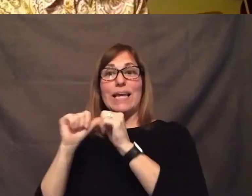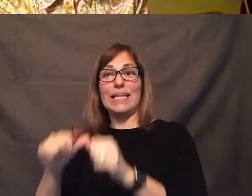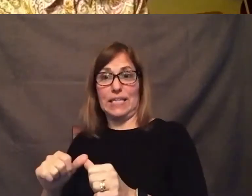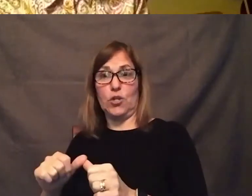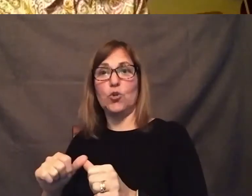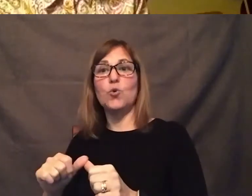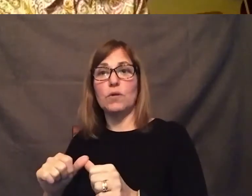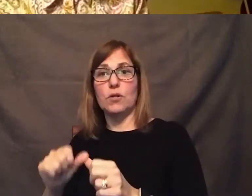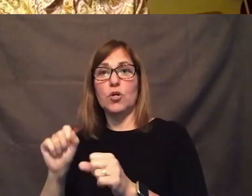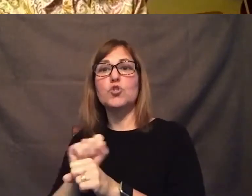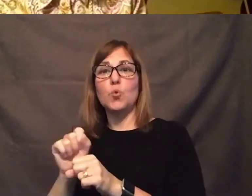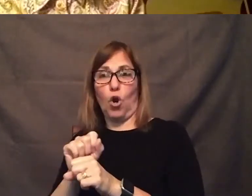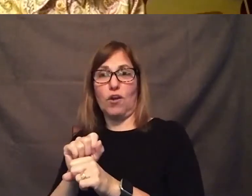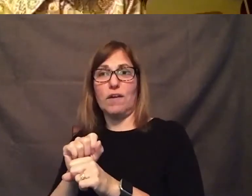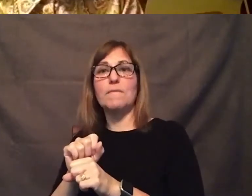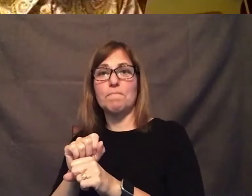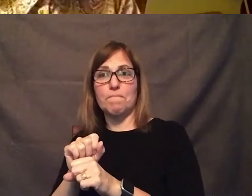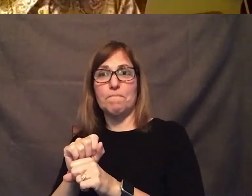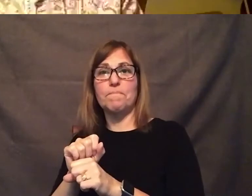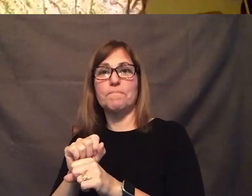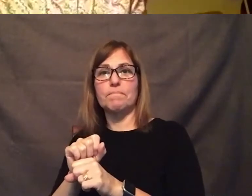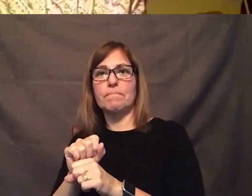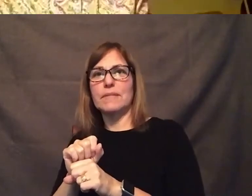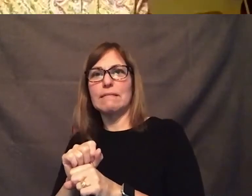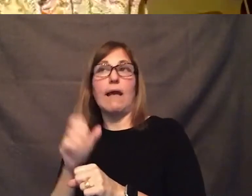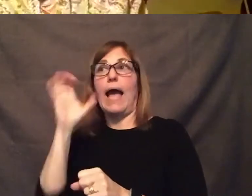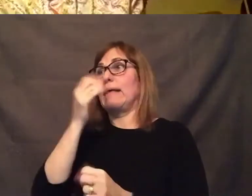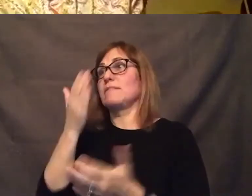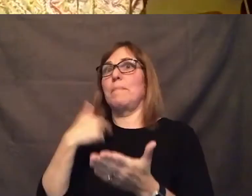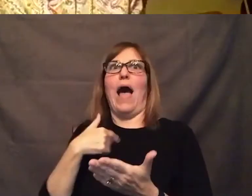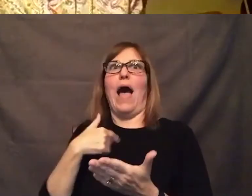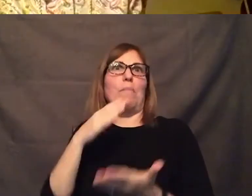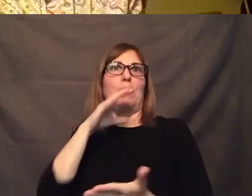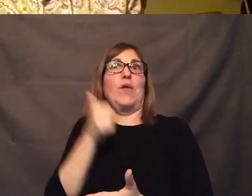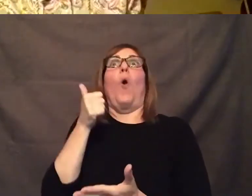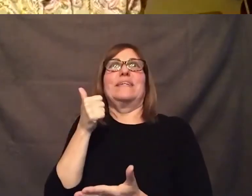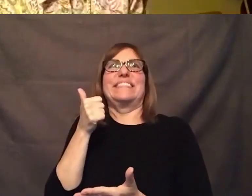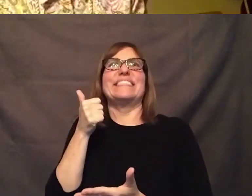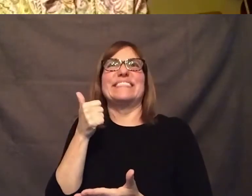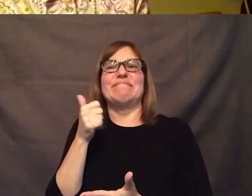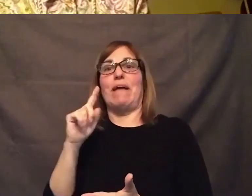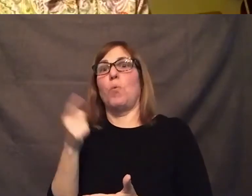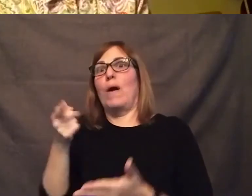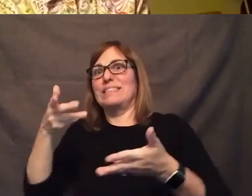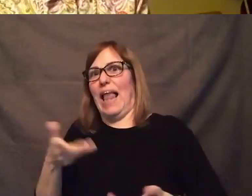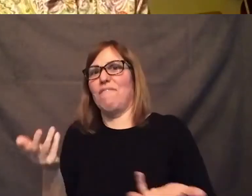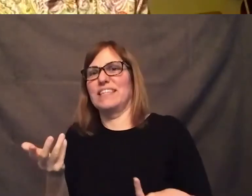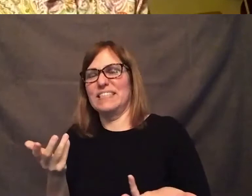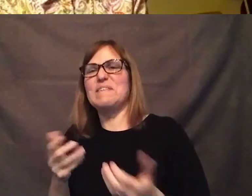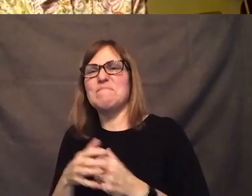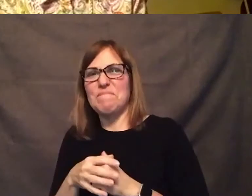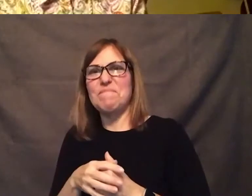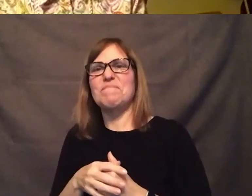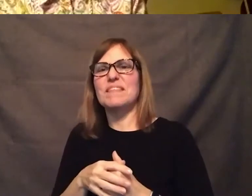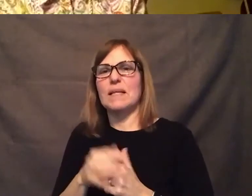work. And I guess I'm probably the oldest one that's still left, myself and Joyce